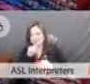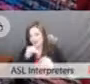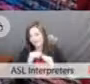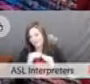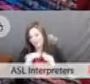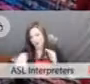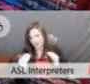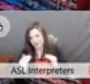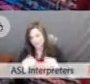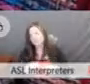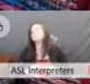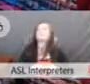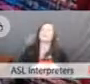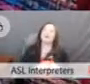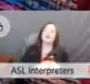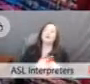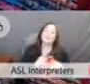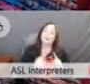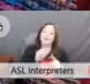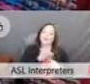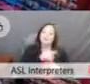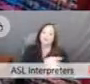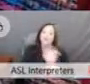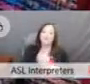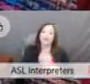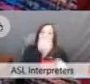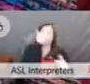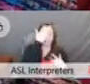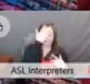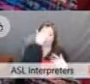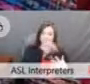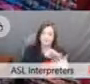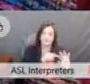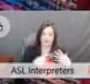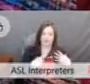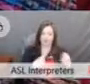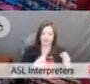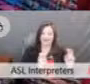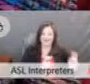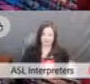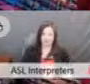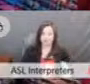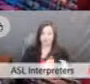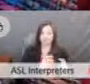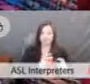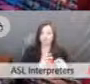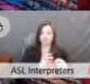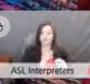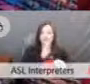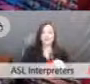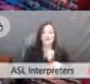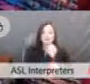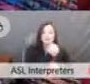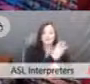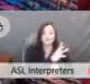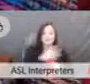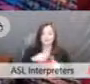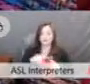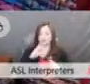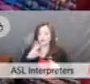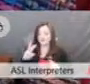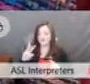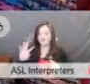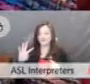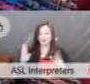who have underlying illness or health conditions who are 16 through 64 years of